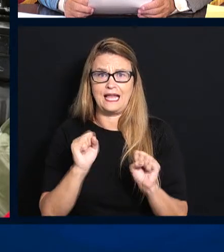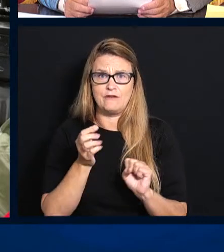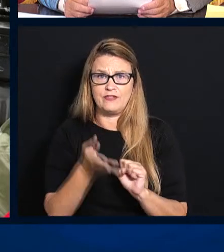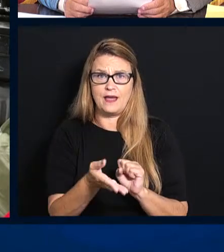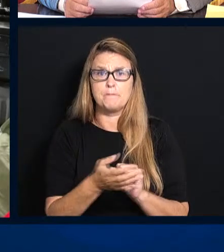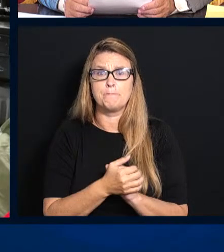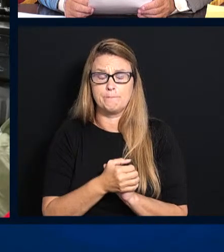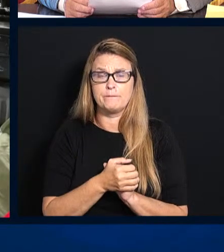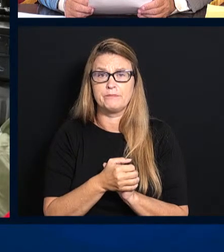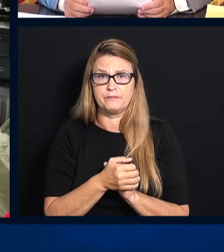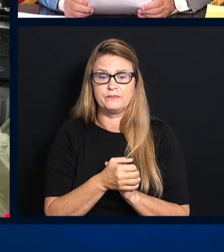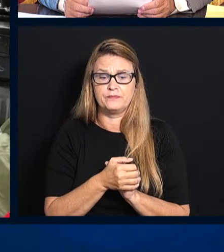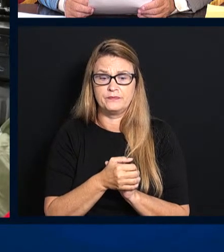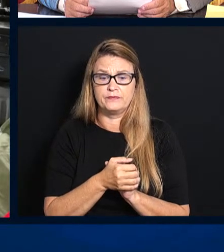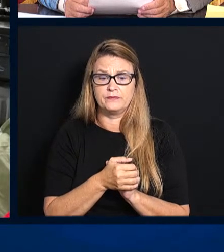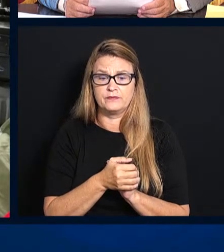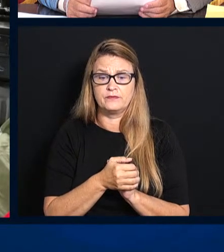But